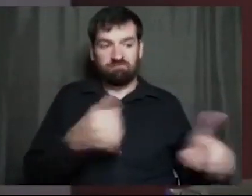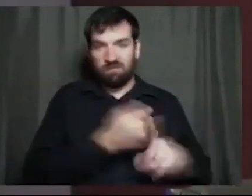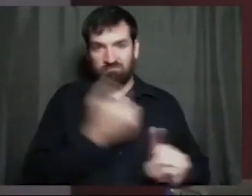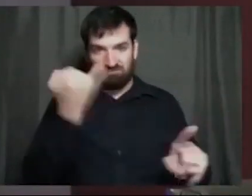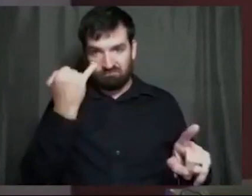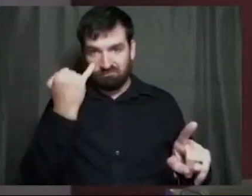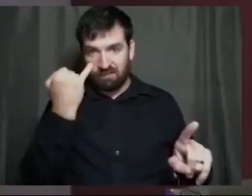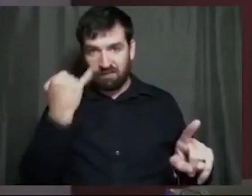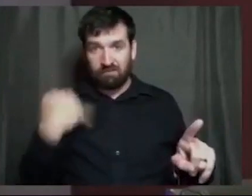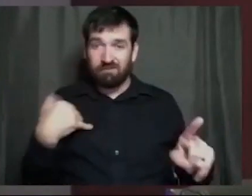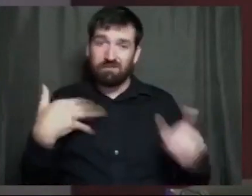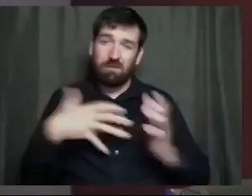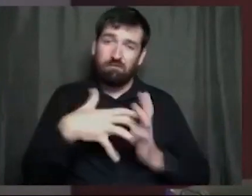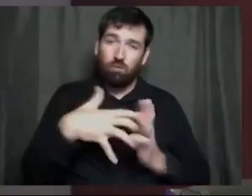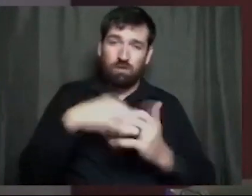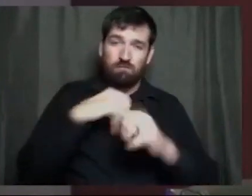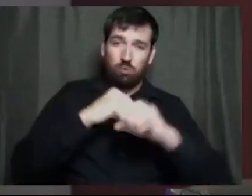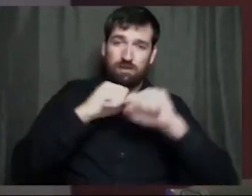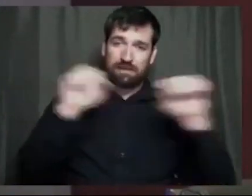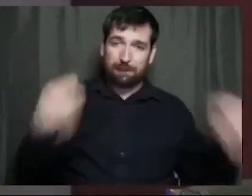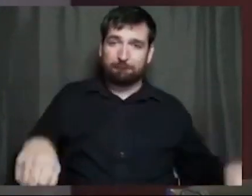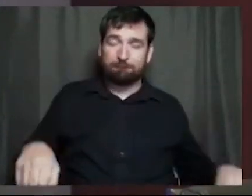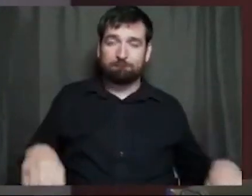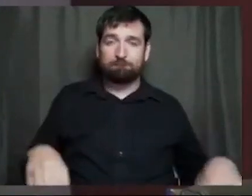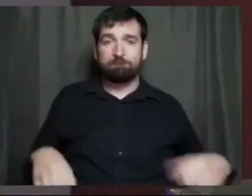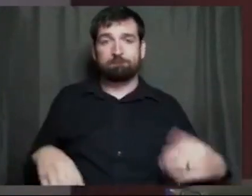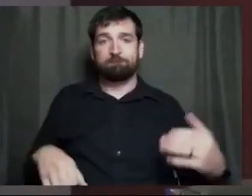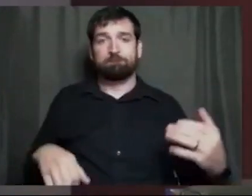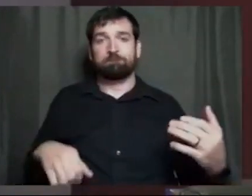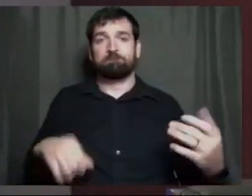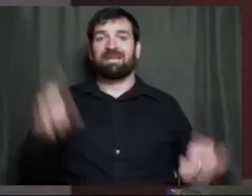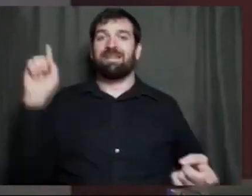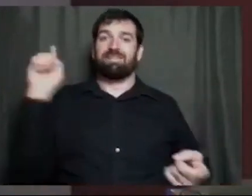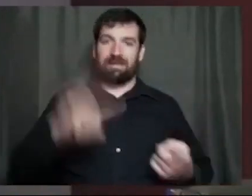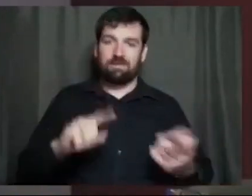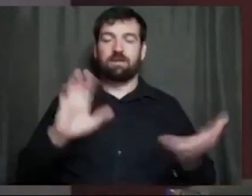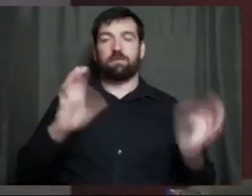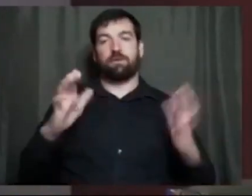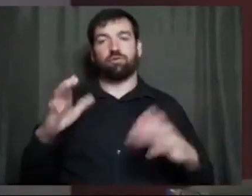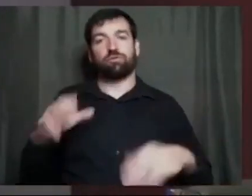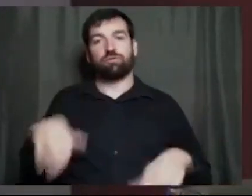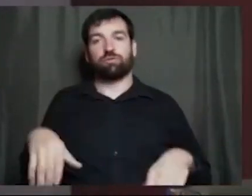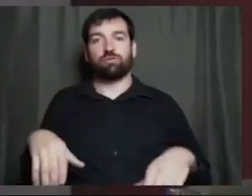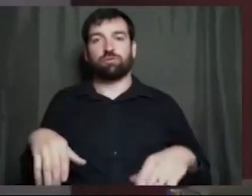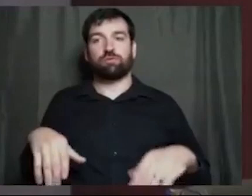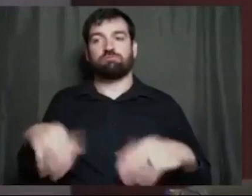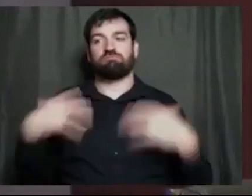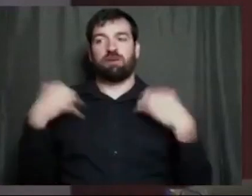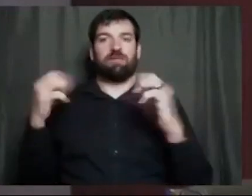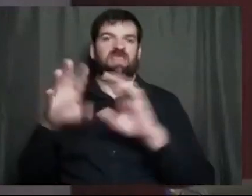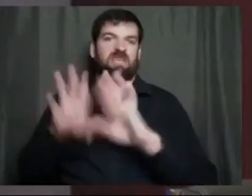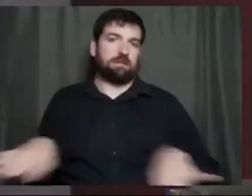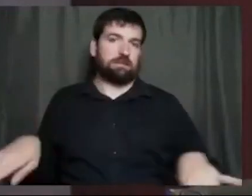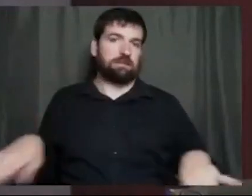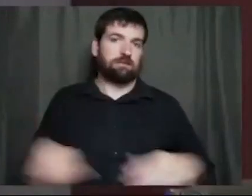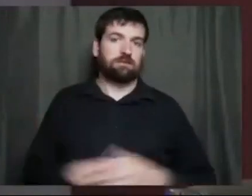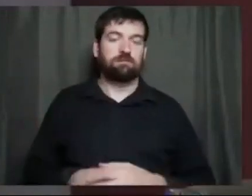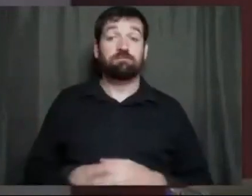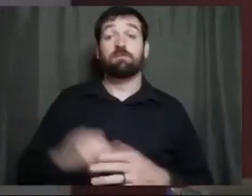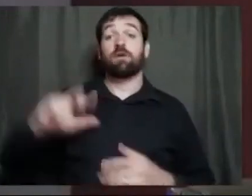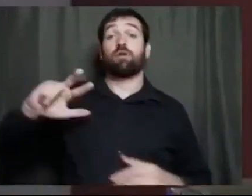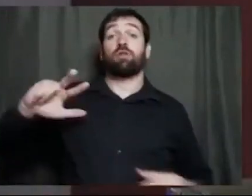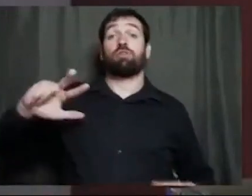compromised in as great a numbers to the vaccine as kids who are otherwise healthy. And so the 3rd dose is really a